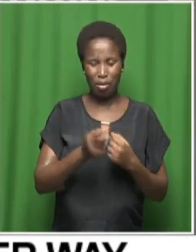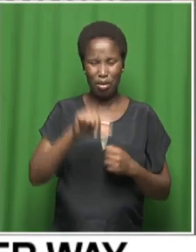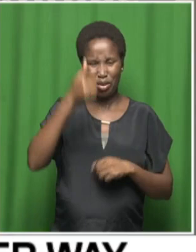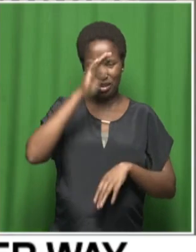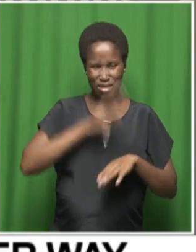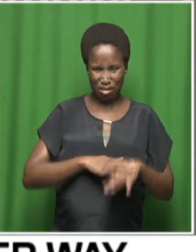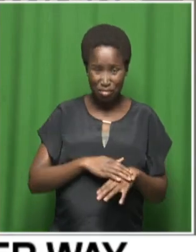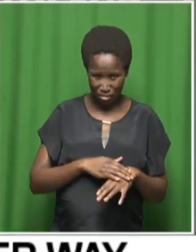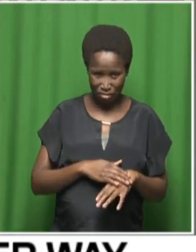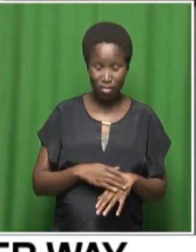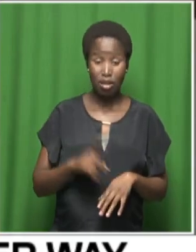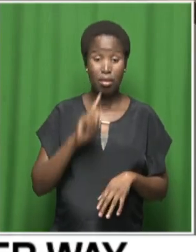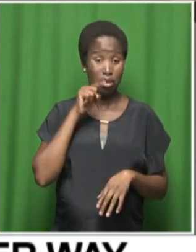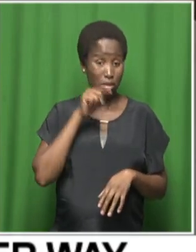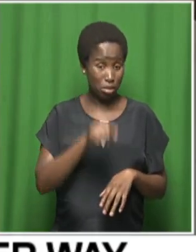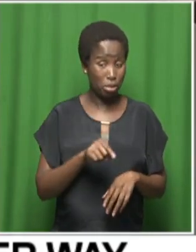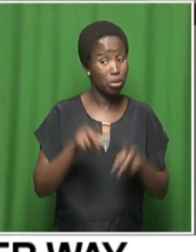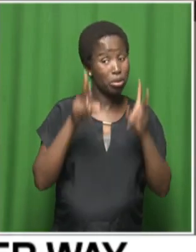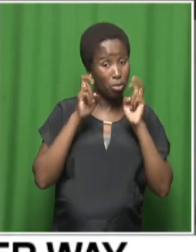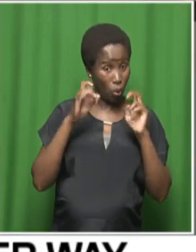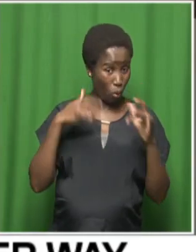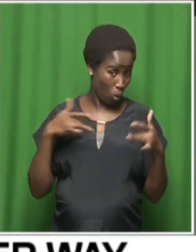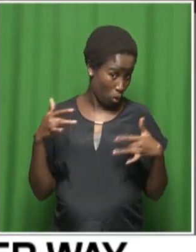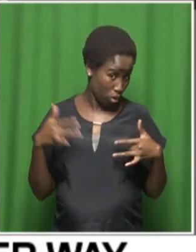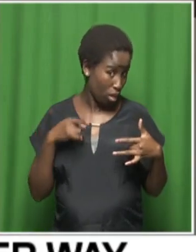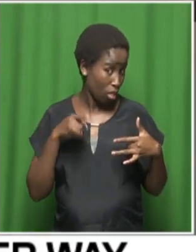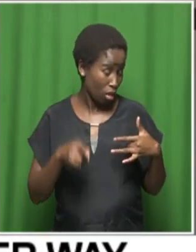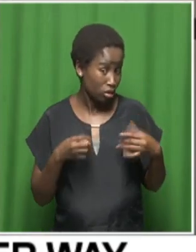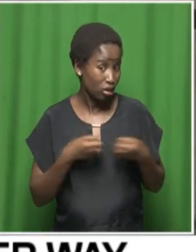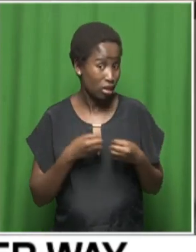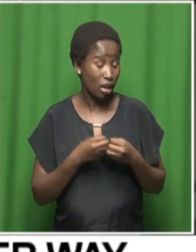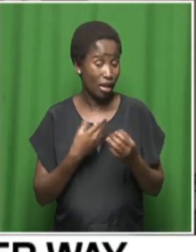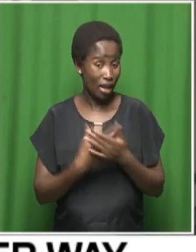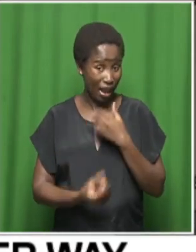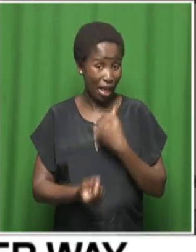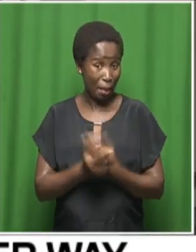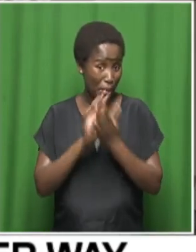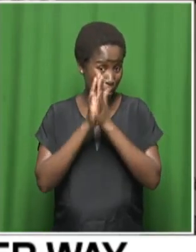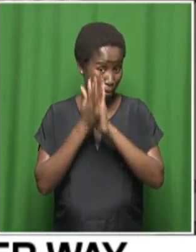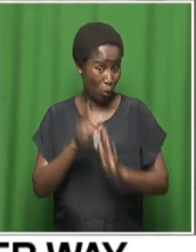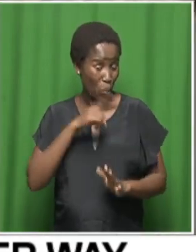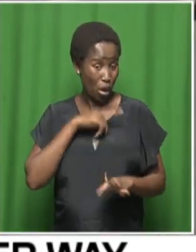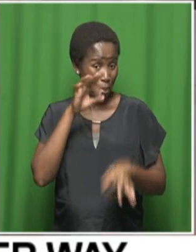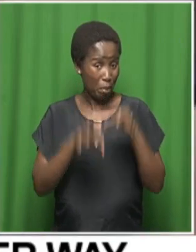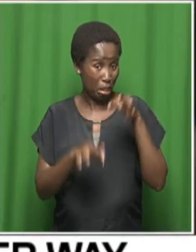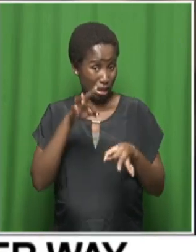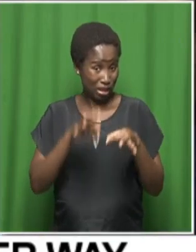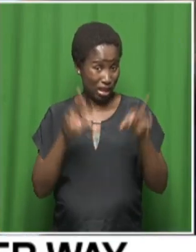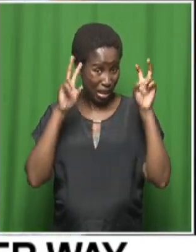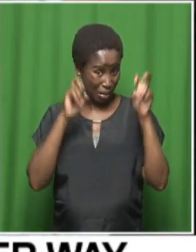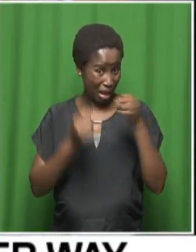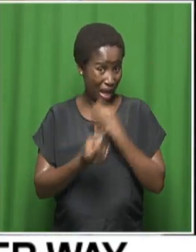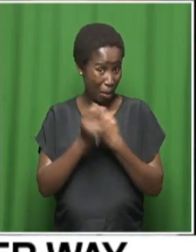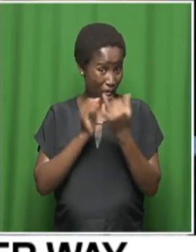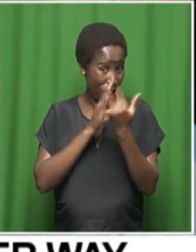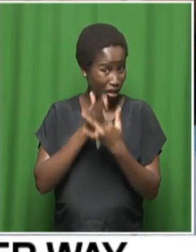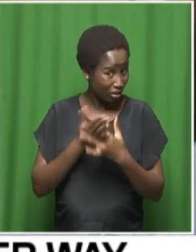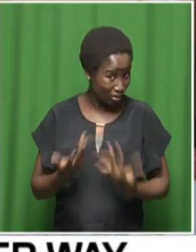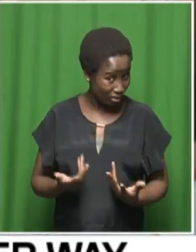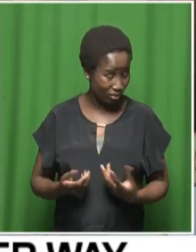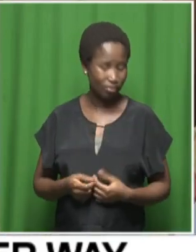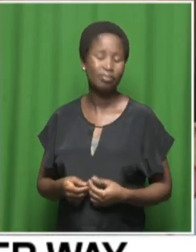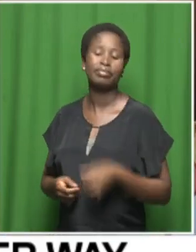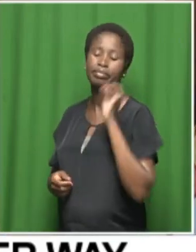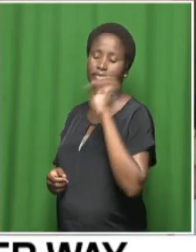been concerned that the significance could be lost with all the politics of recent days? You are right. In a way, you know, this